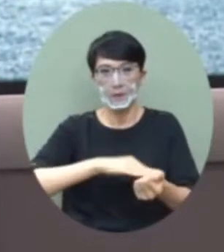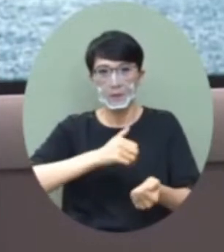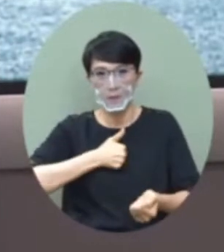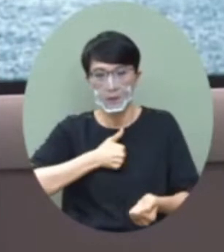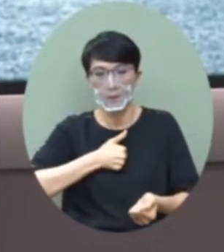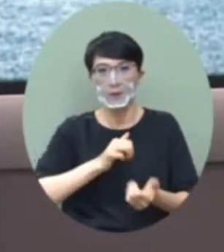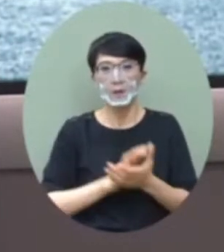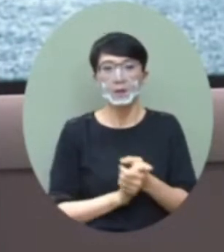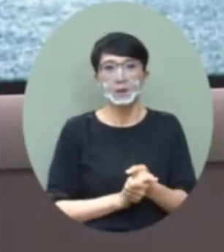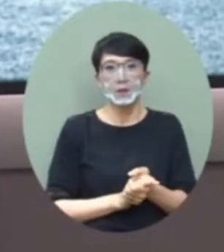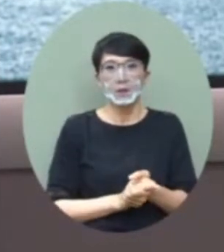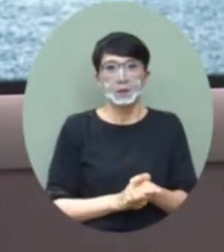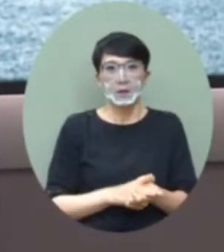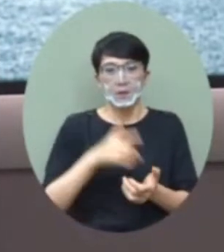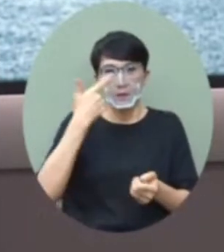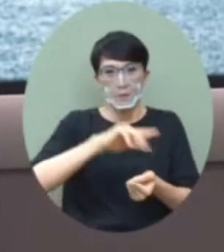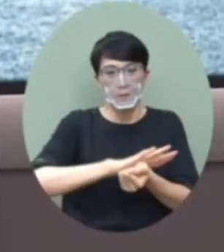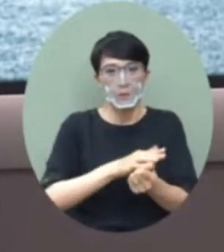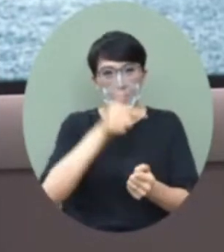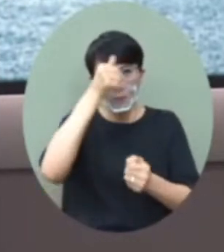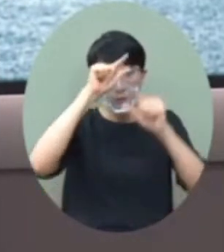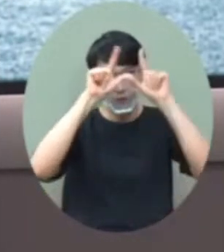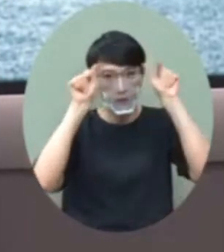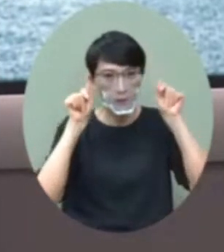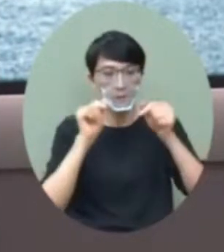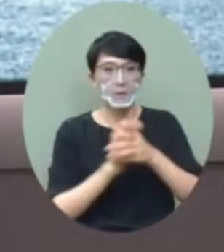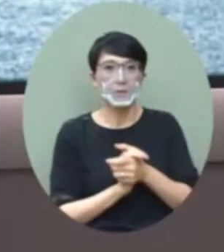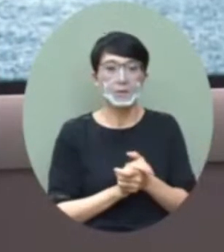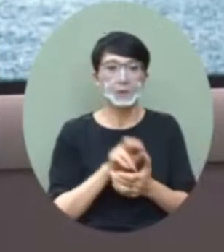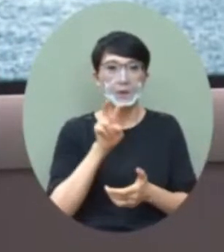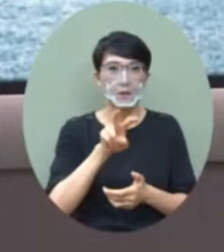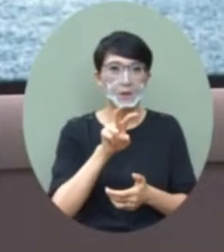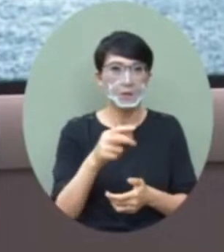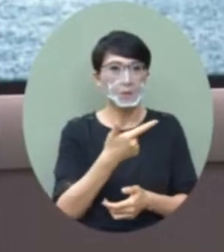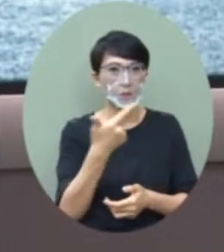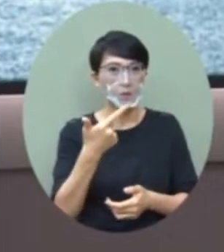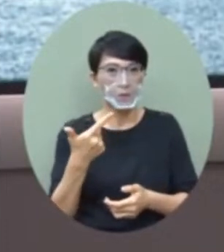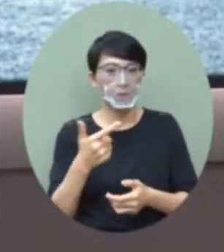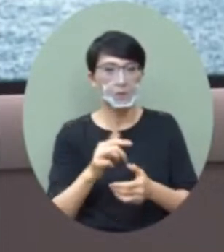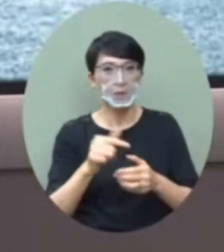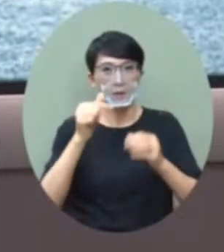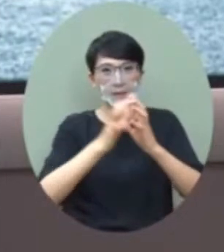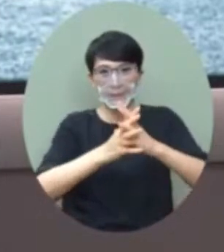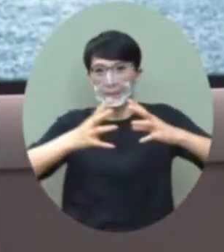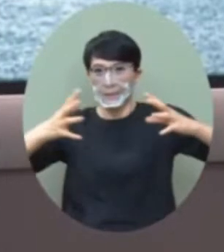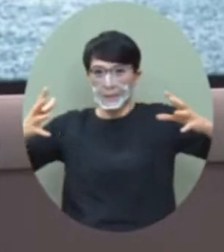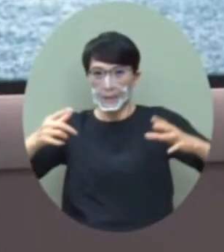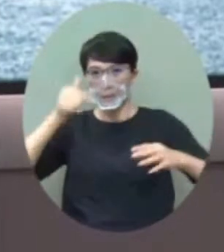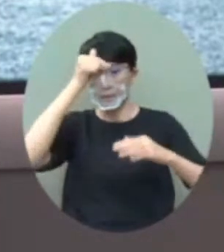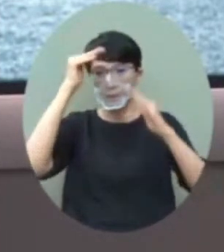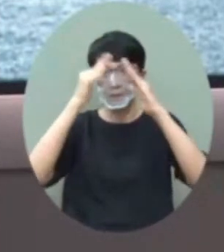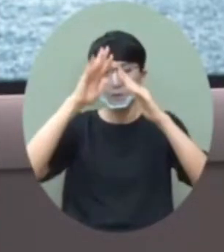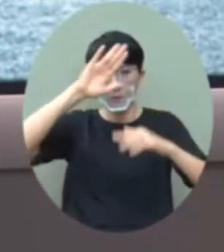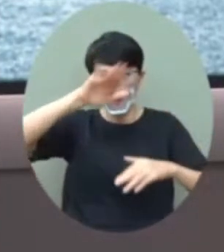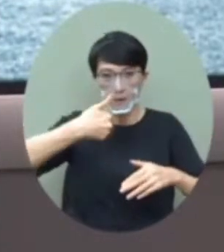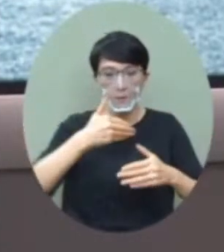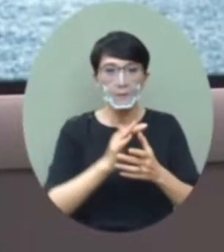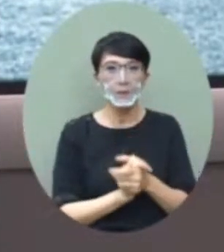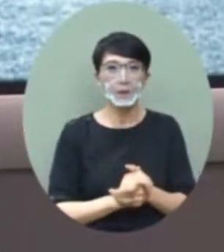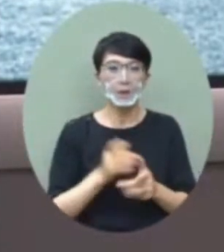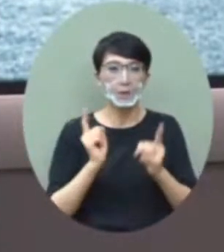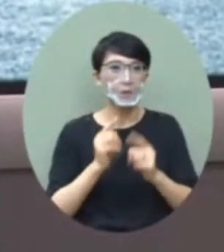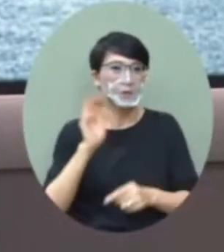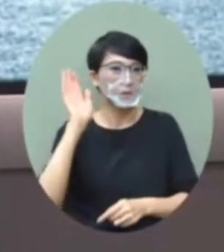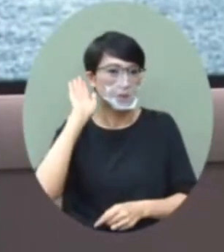There's an assessment mechanism for hospitals in Hong Kong. Some of them might come from, let's